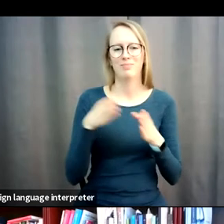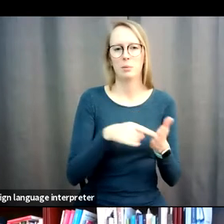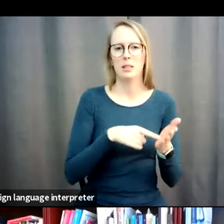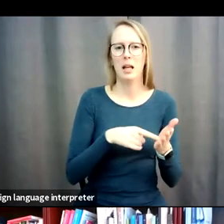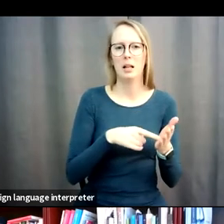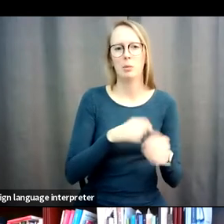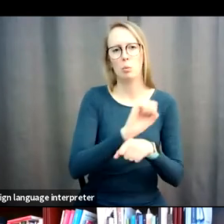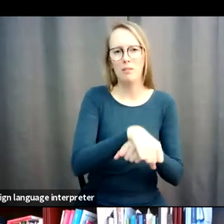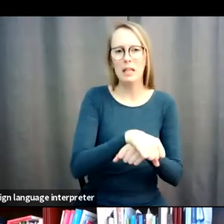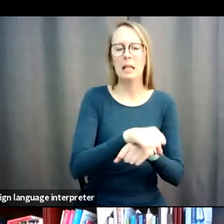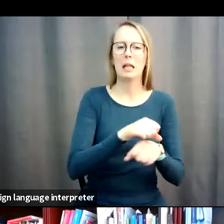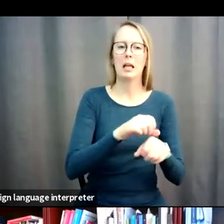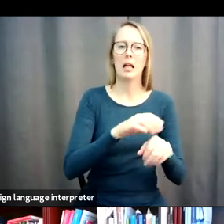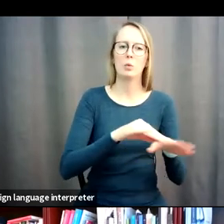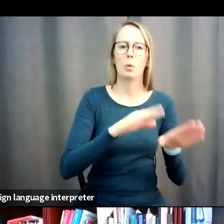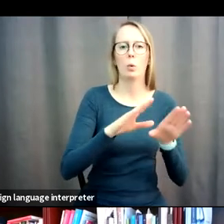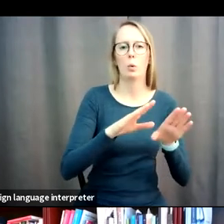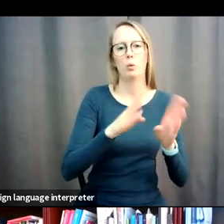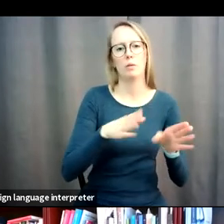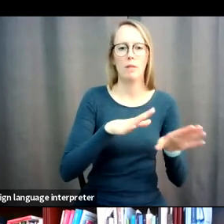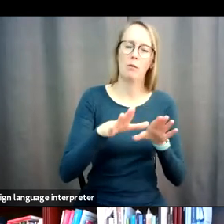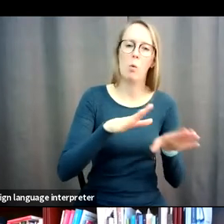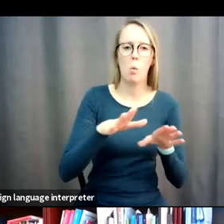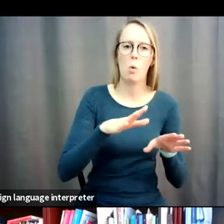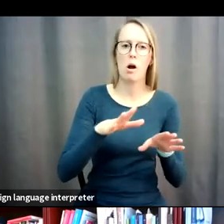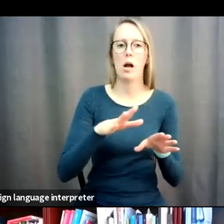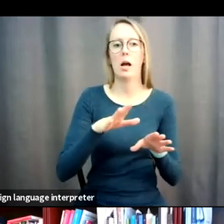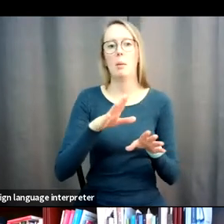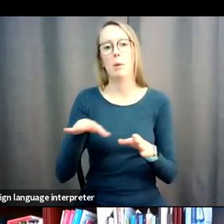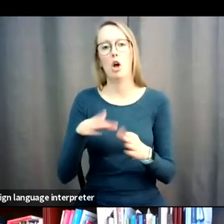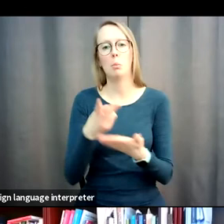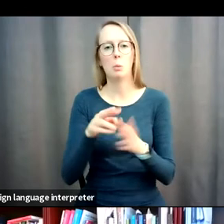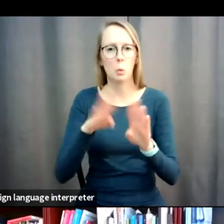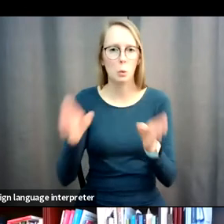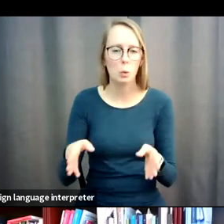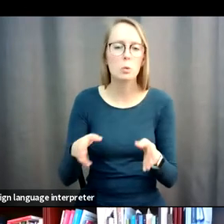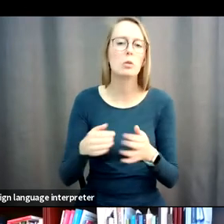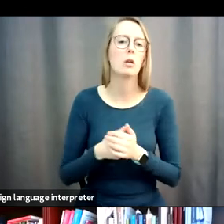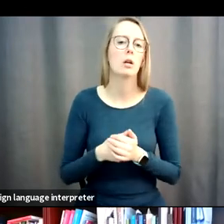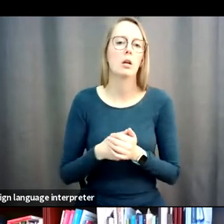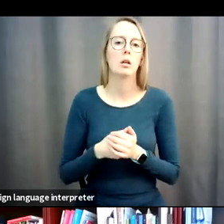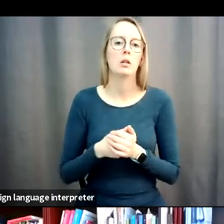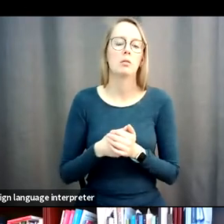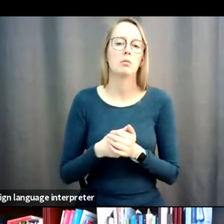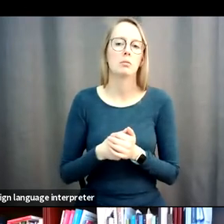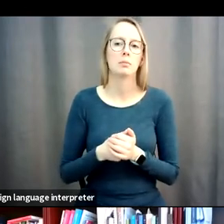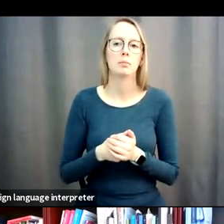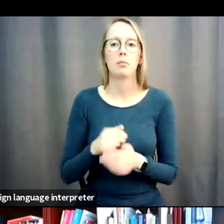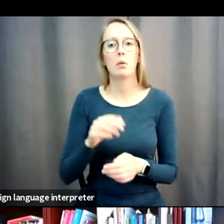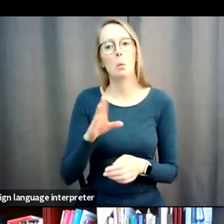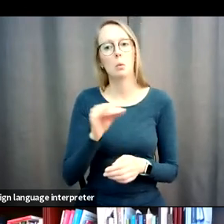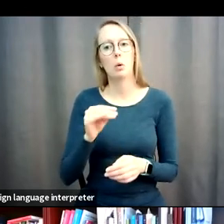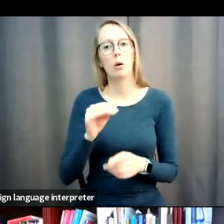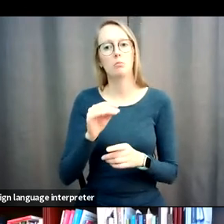treatment of hospitalized children, which may often relate in this respect, at least, to